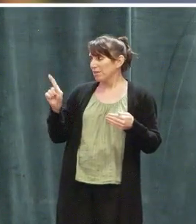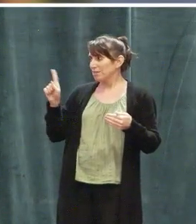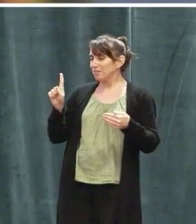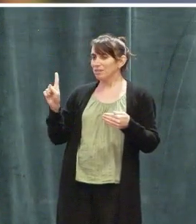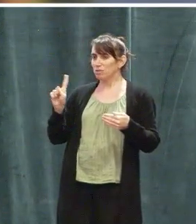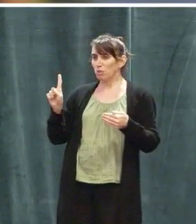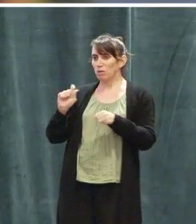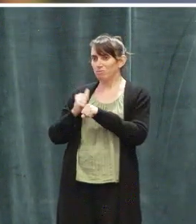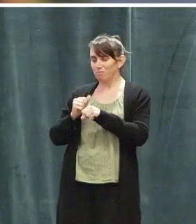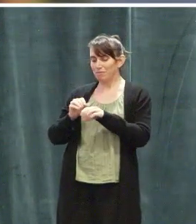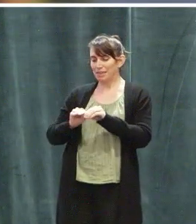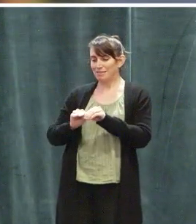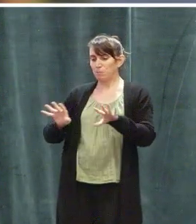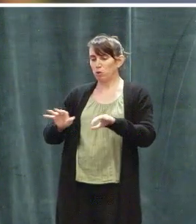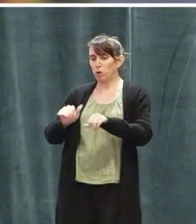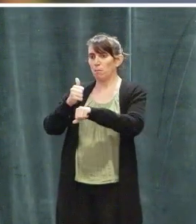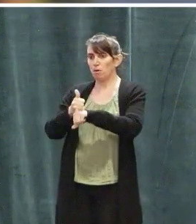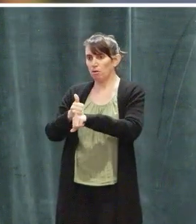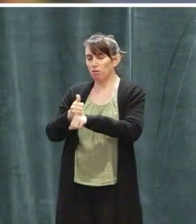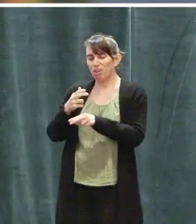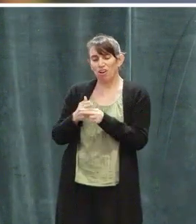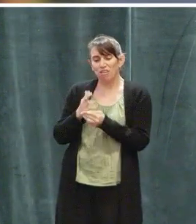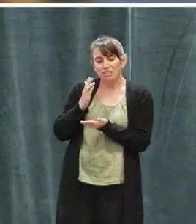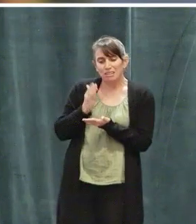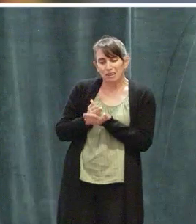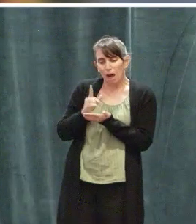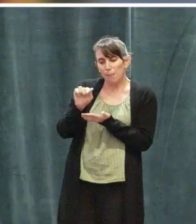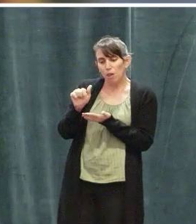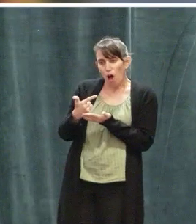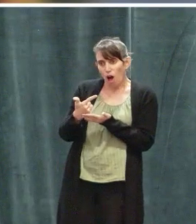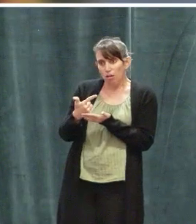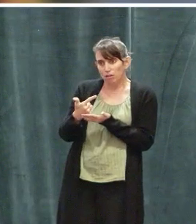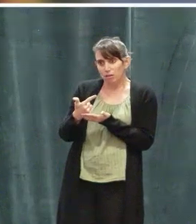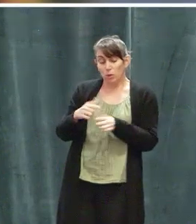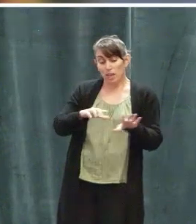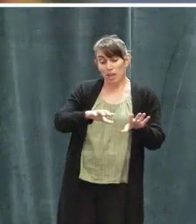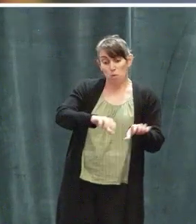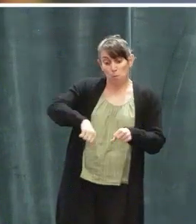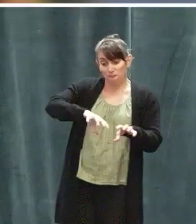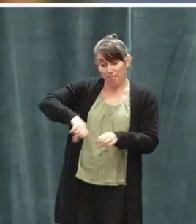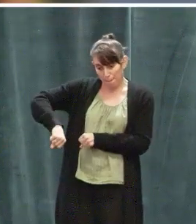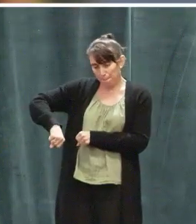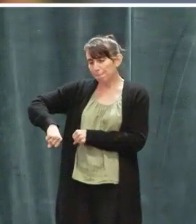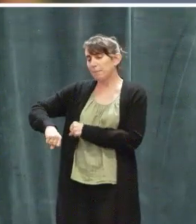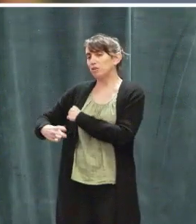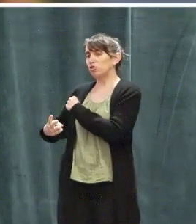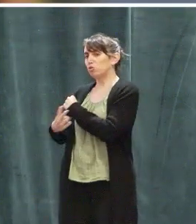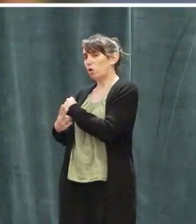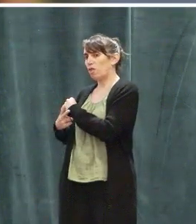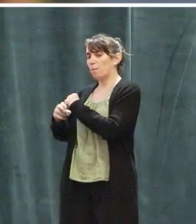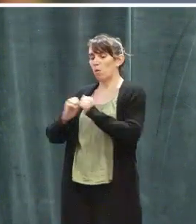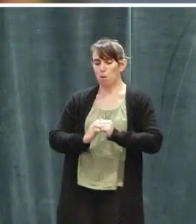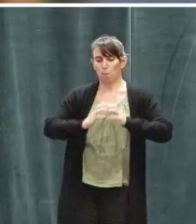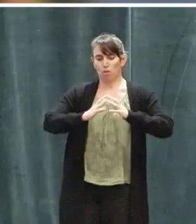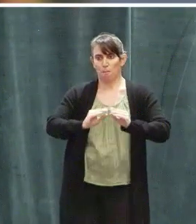deployables called stop logs, and these stop logs can be removed and stored. And it allows for this really large